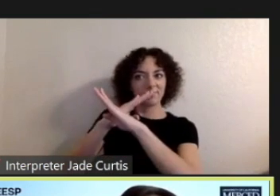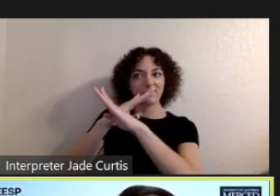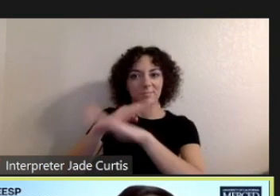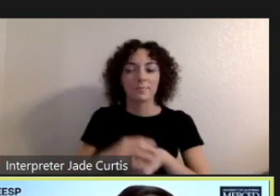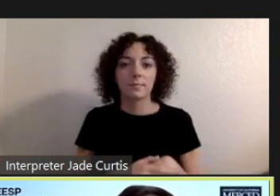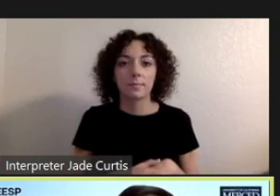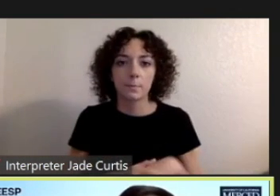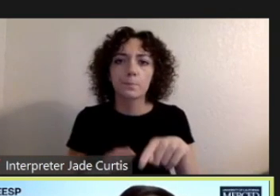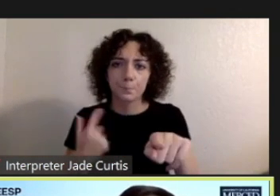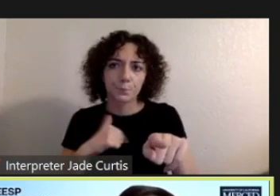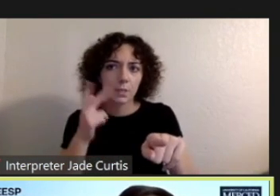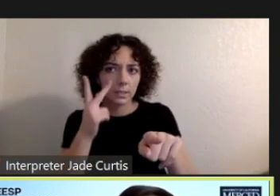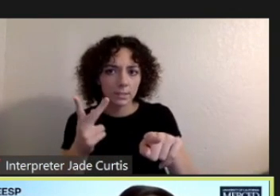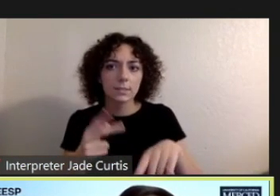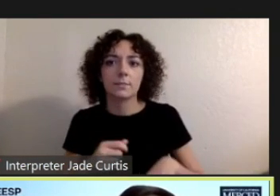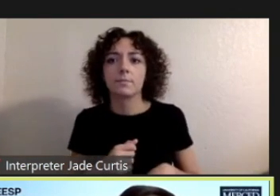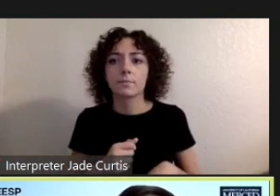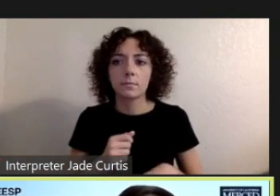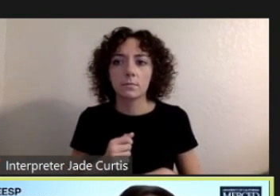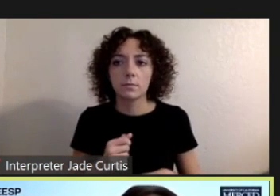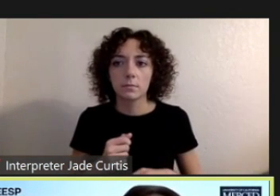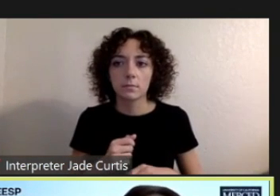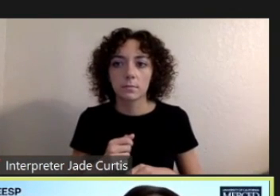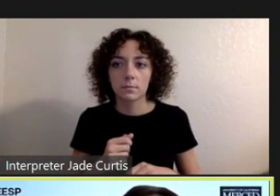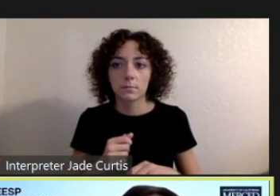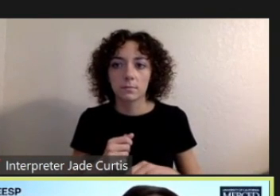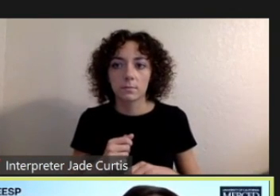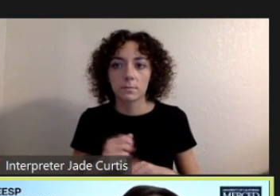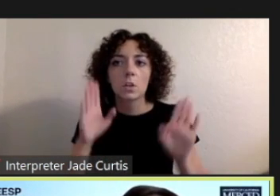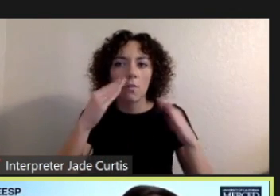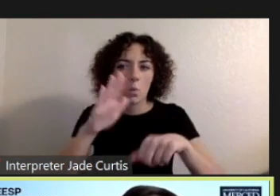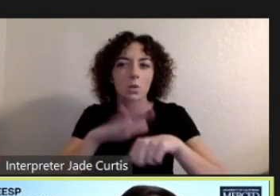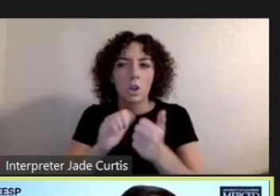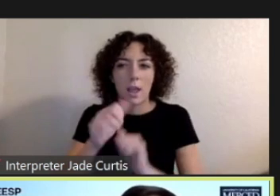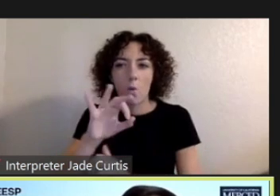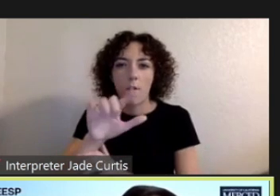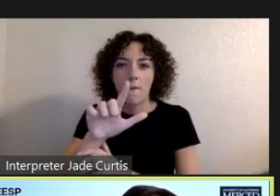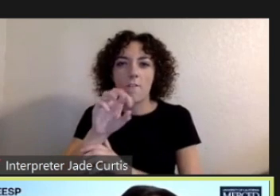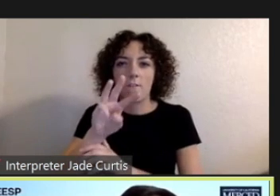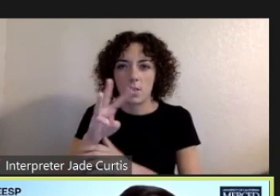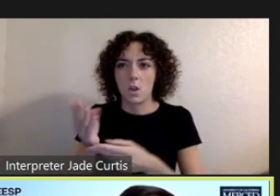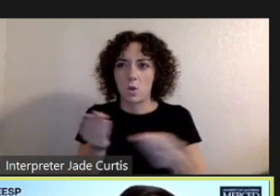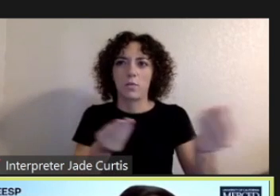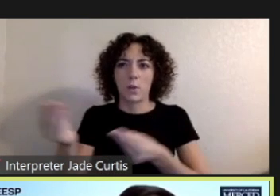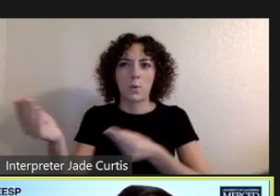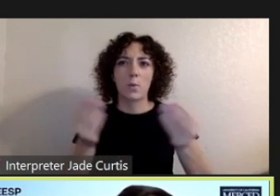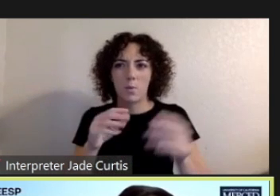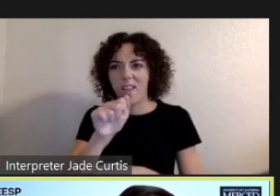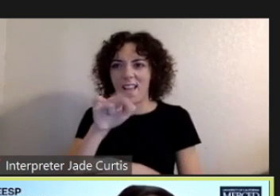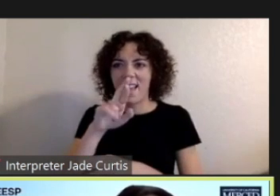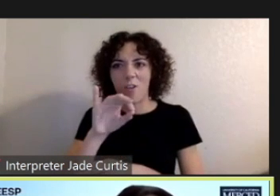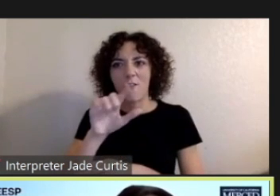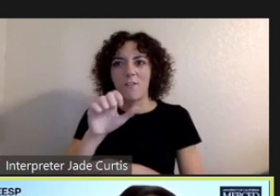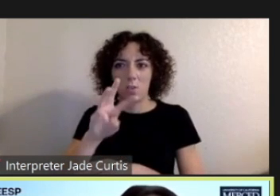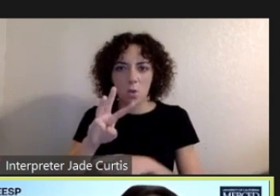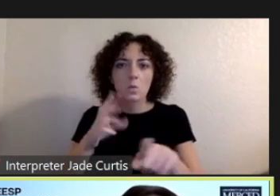Particularly if we now focus on bulk airflow. So currently this picture that we just had